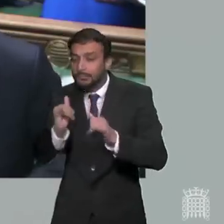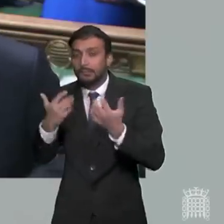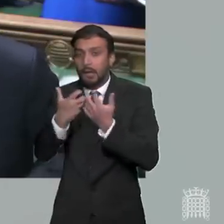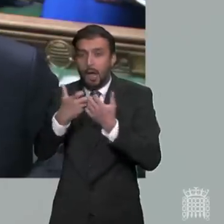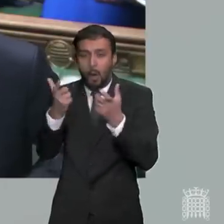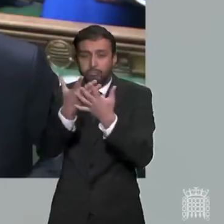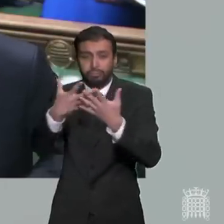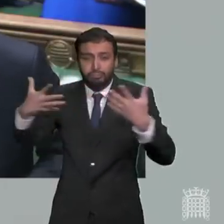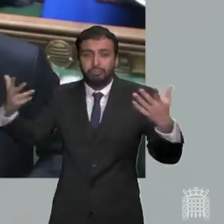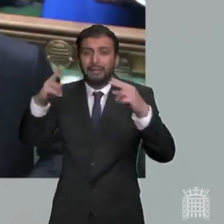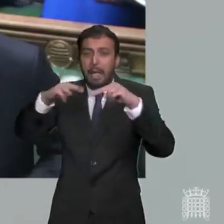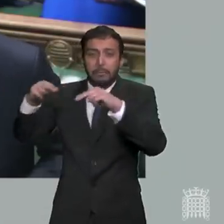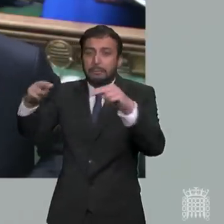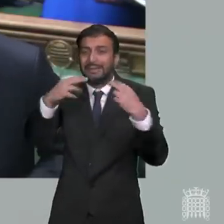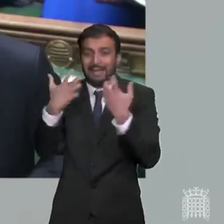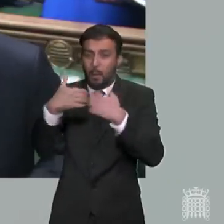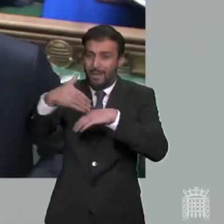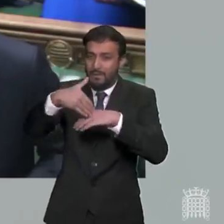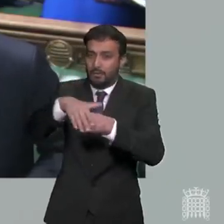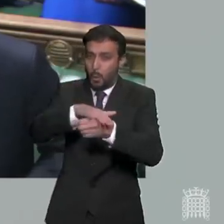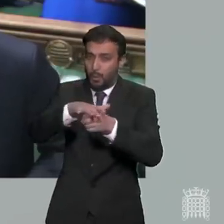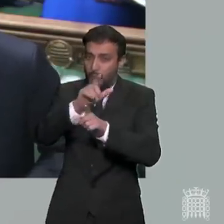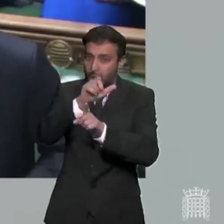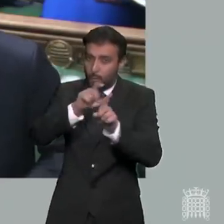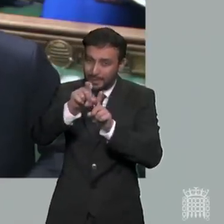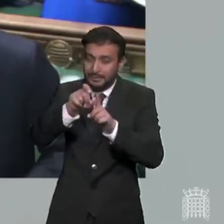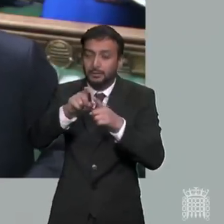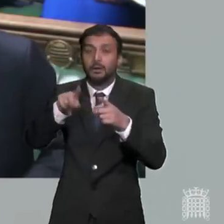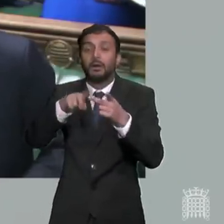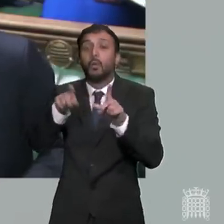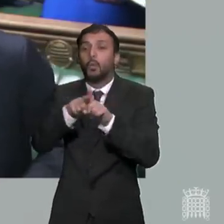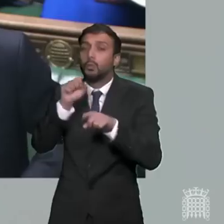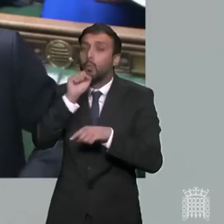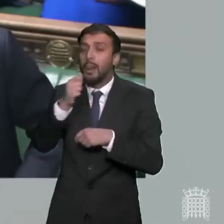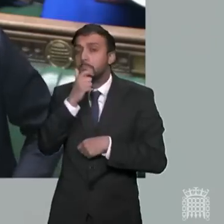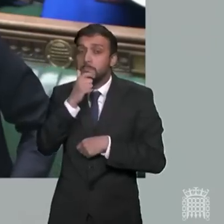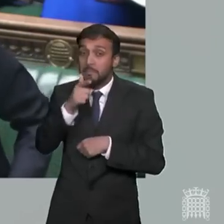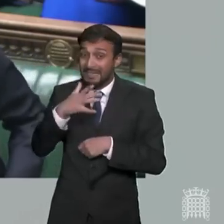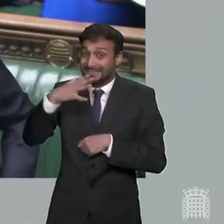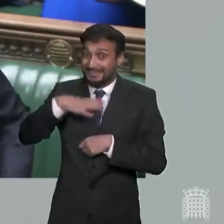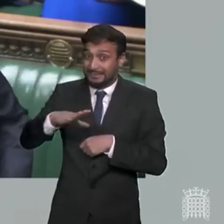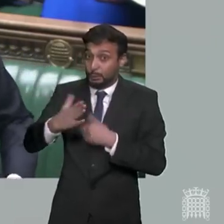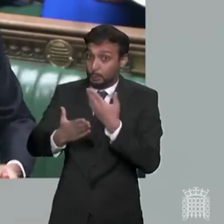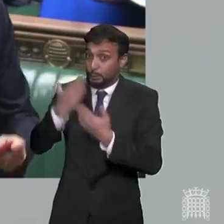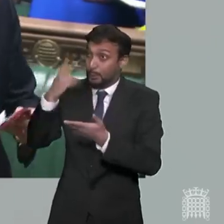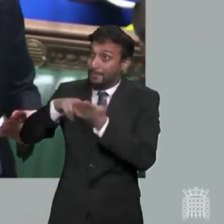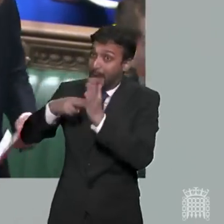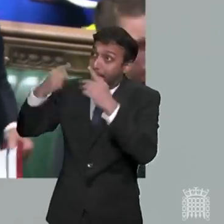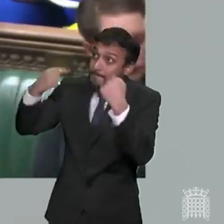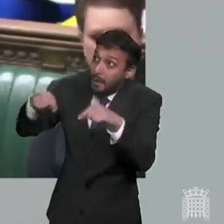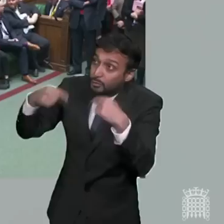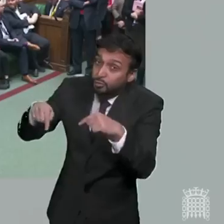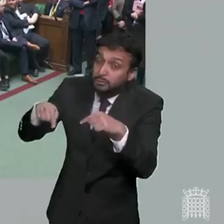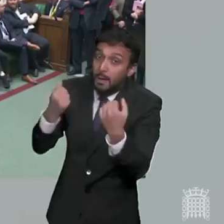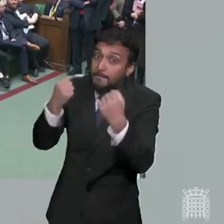and we will also consult on whether planning permissions should be required for new short-term holiday lets, especially in tourist hotspots. Can I